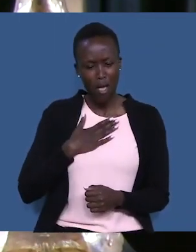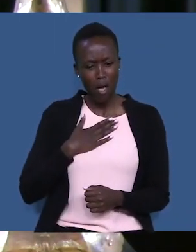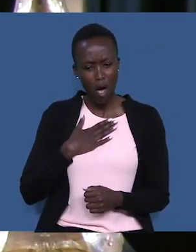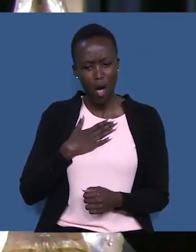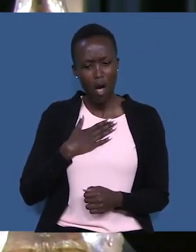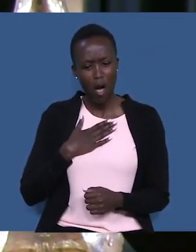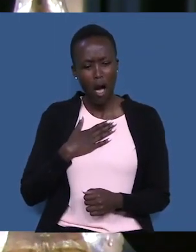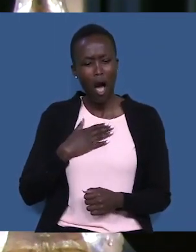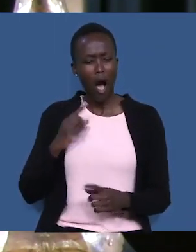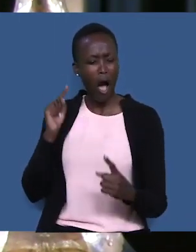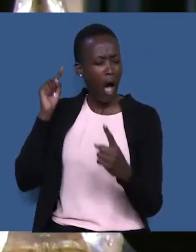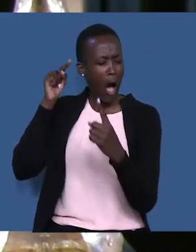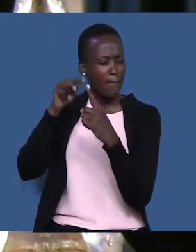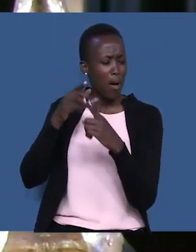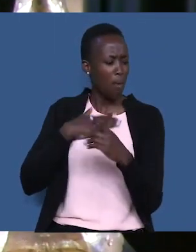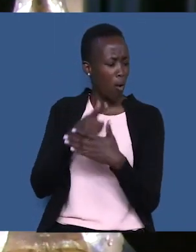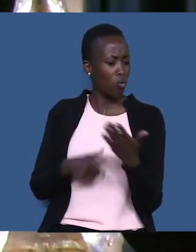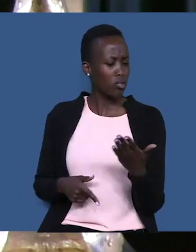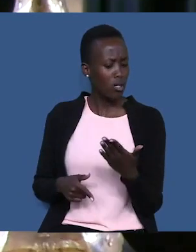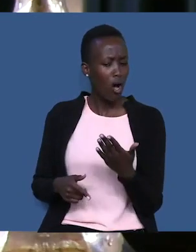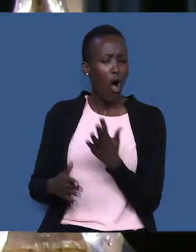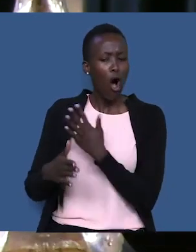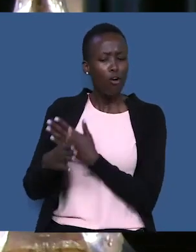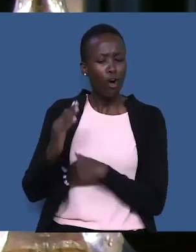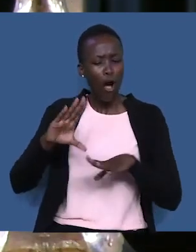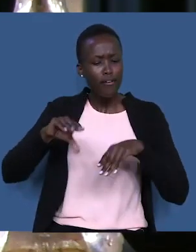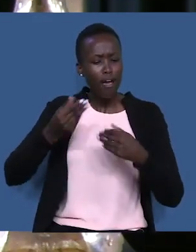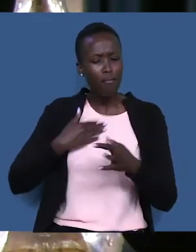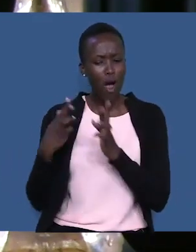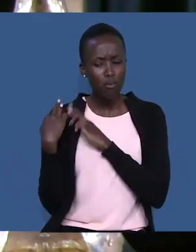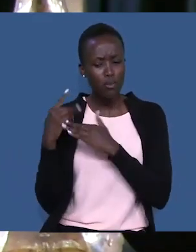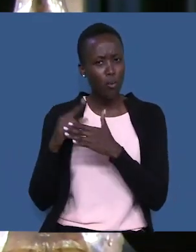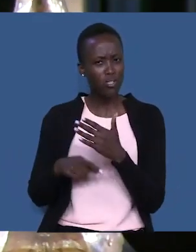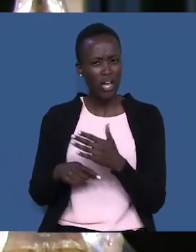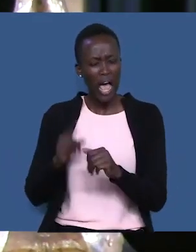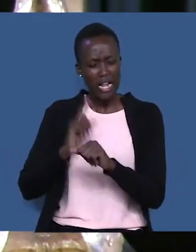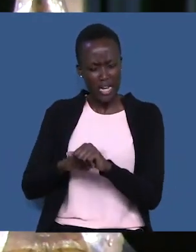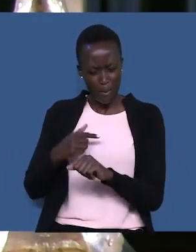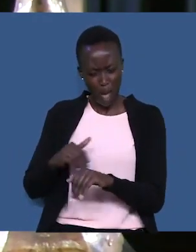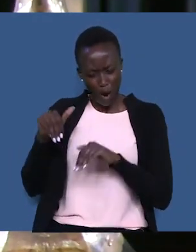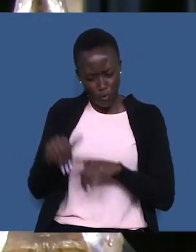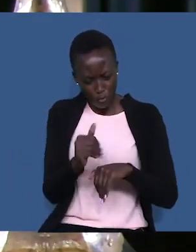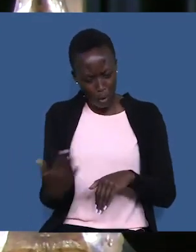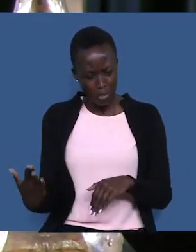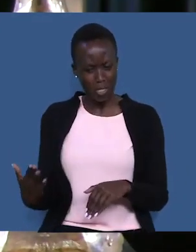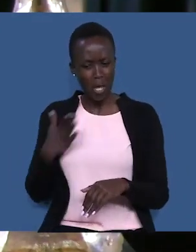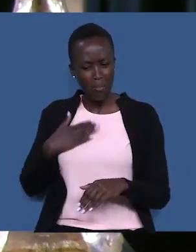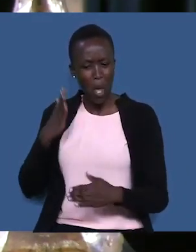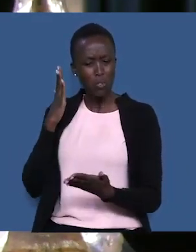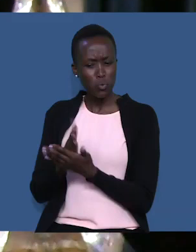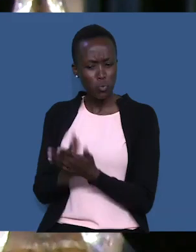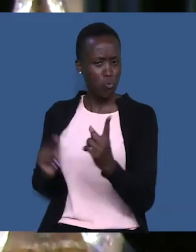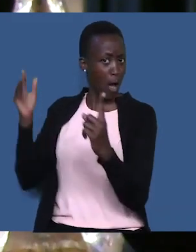what am I called to do? What has God assigned me to do? And am I pursuing that mission?